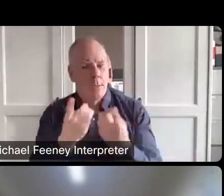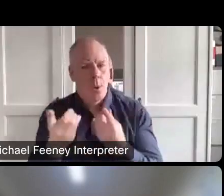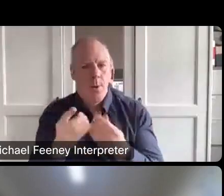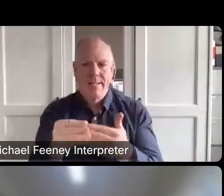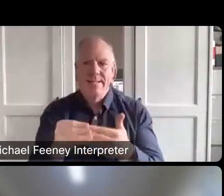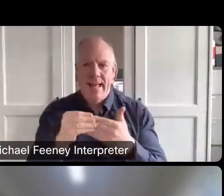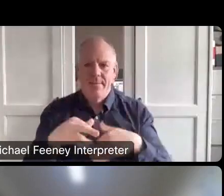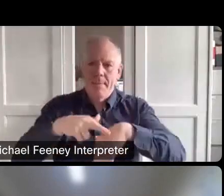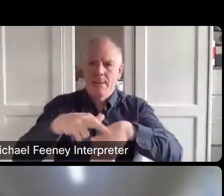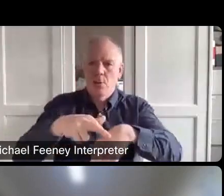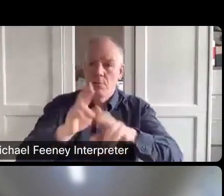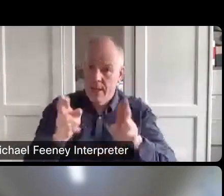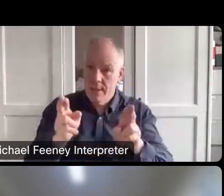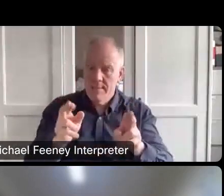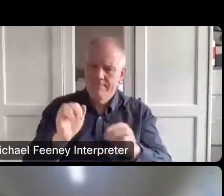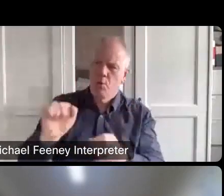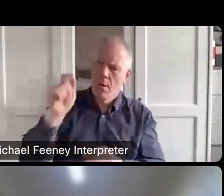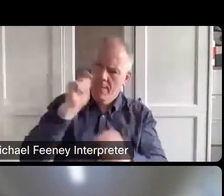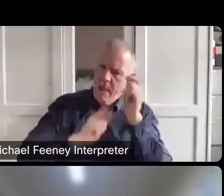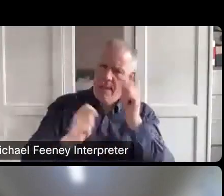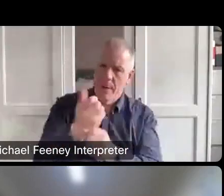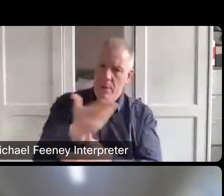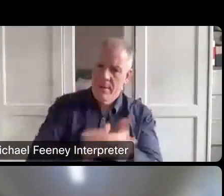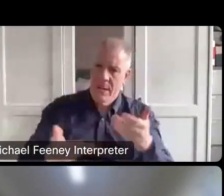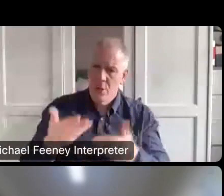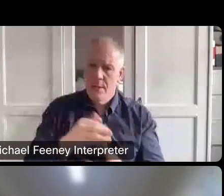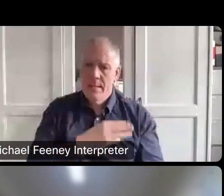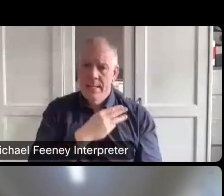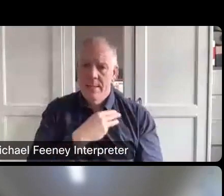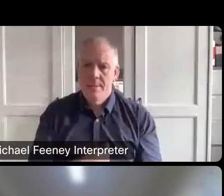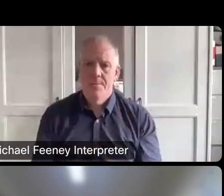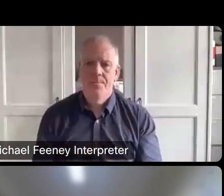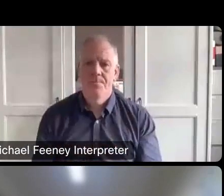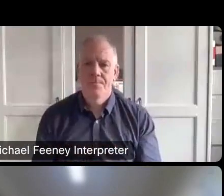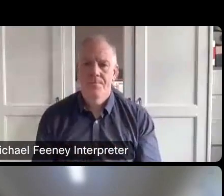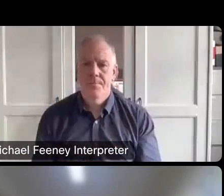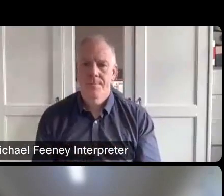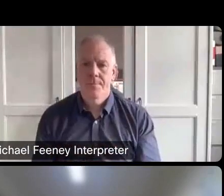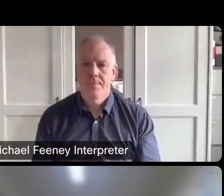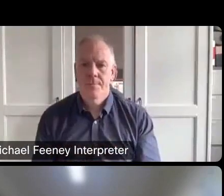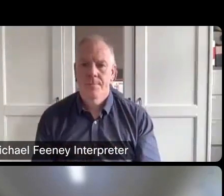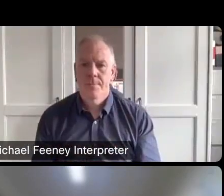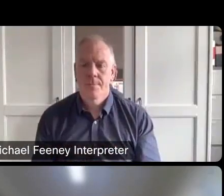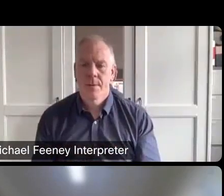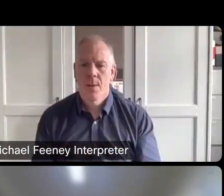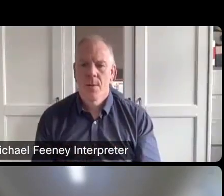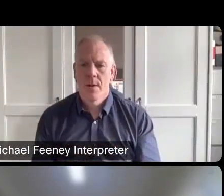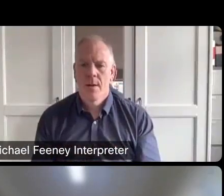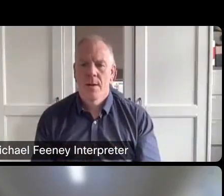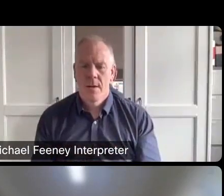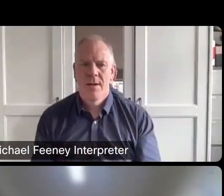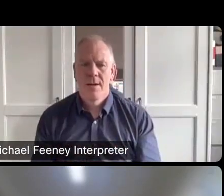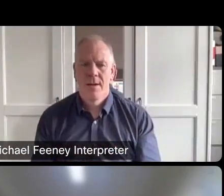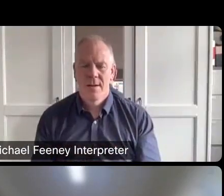safety better. Just your thoughts on the conversation. Yeah, actually, I was really, reassured might be the wrong word,